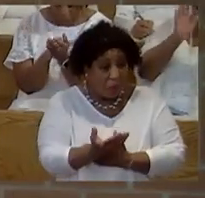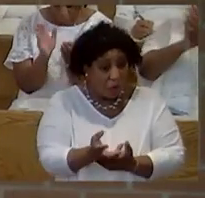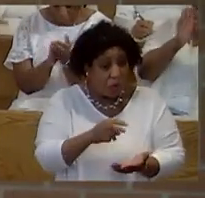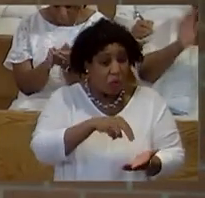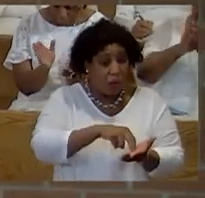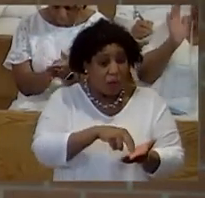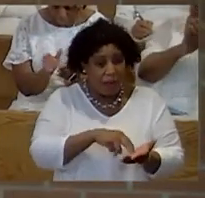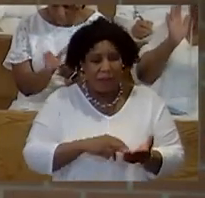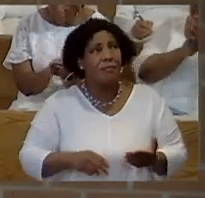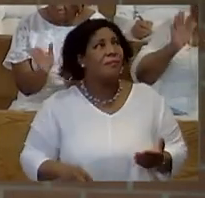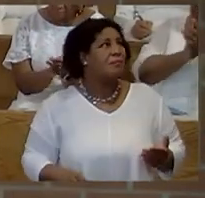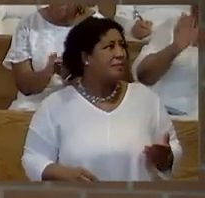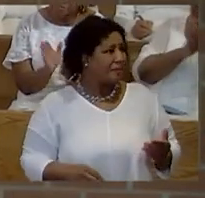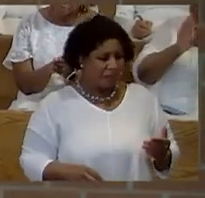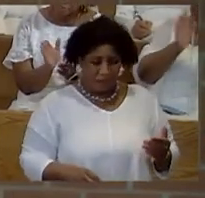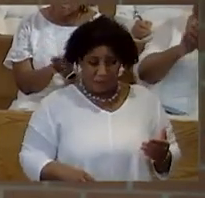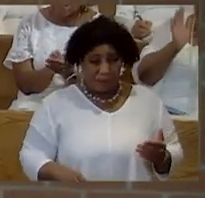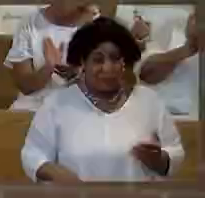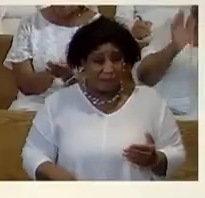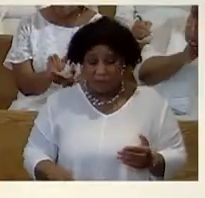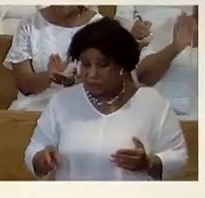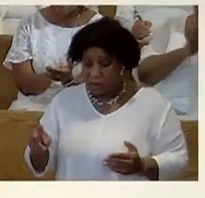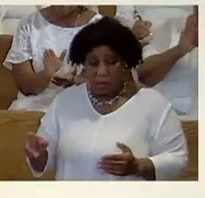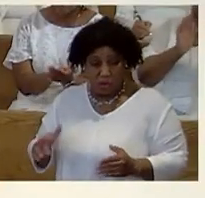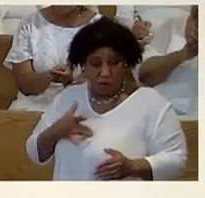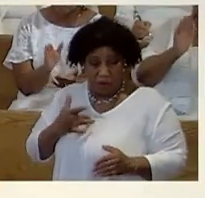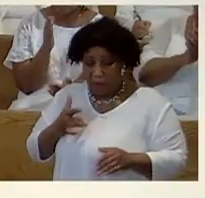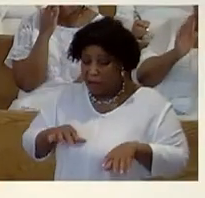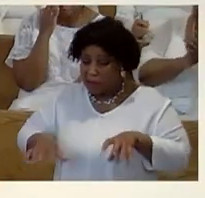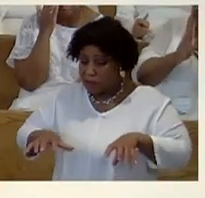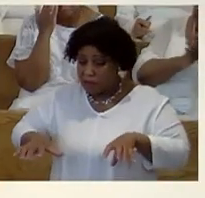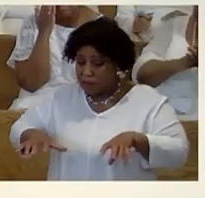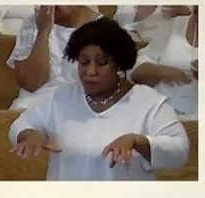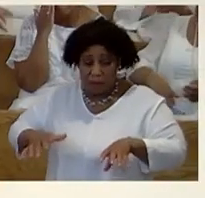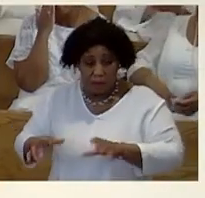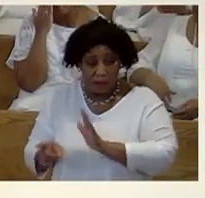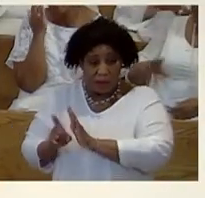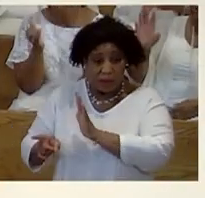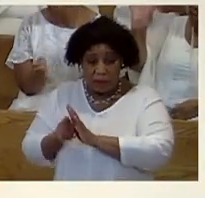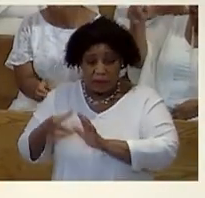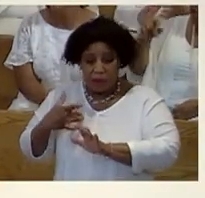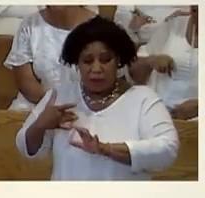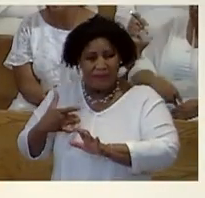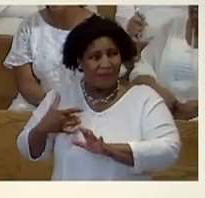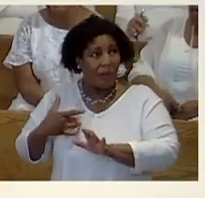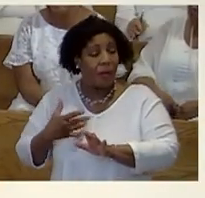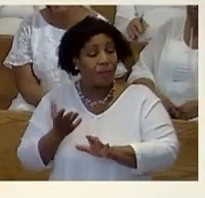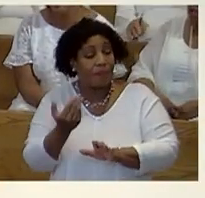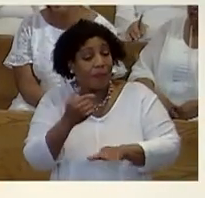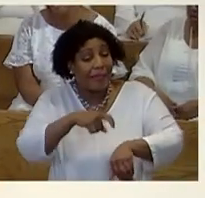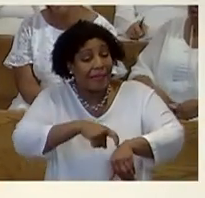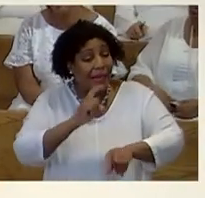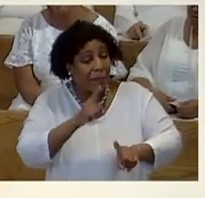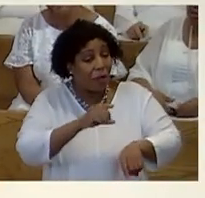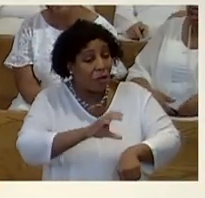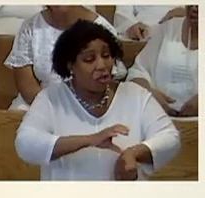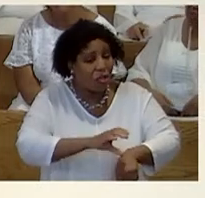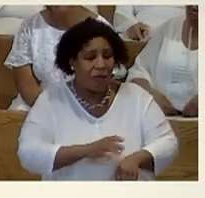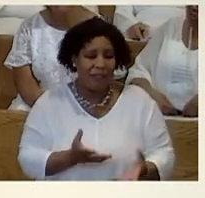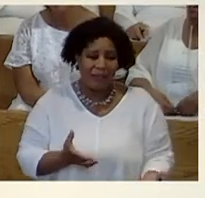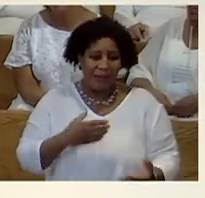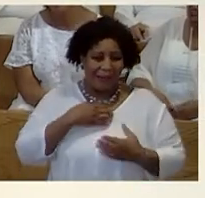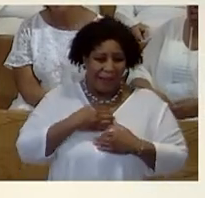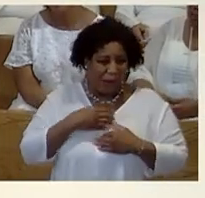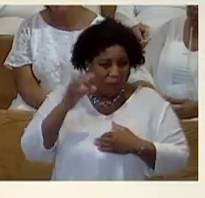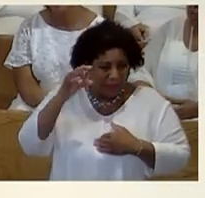you heard the clock. You heard your phone. You heard a voice that said, it's time to go to church. I wish I had a